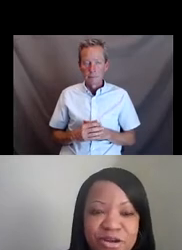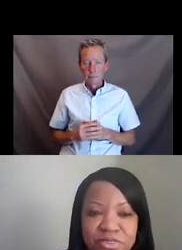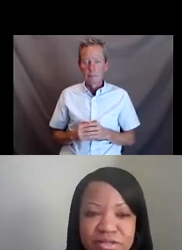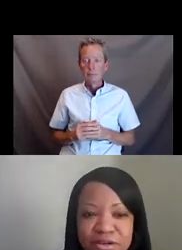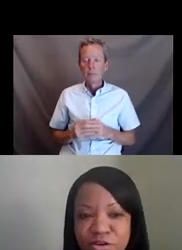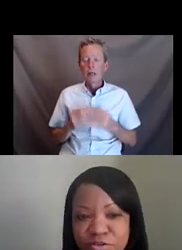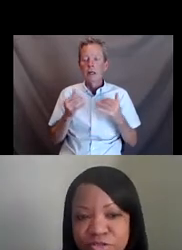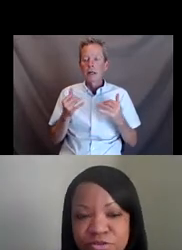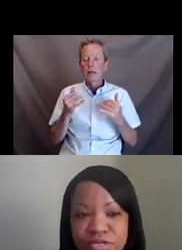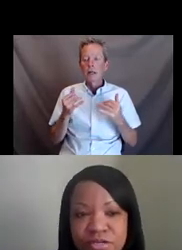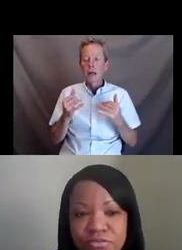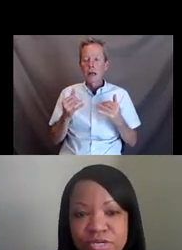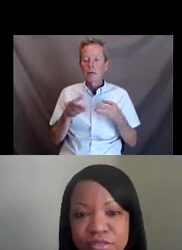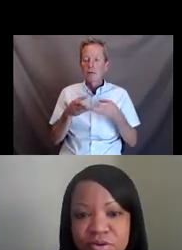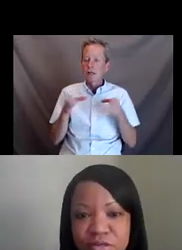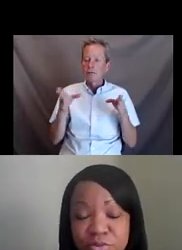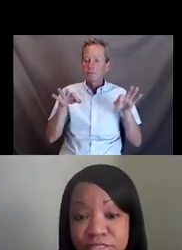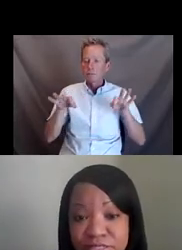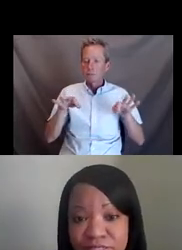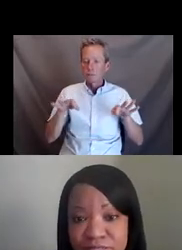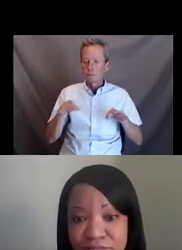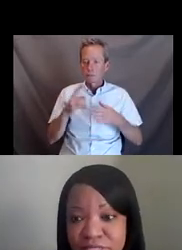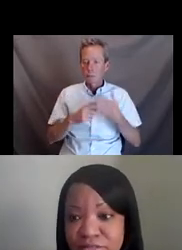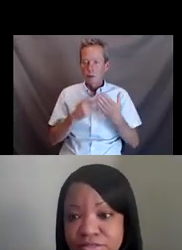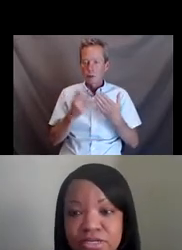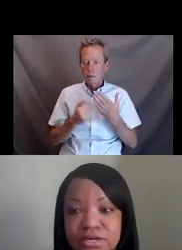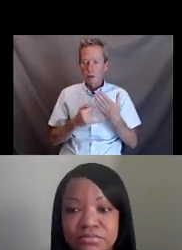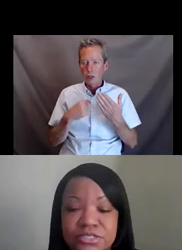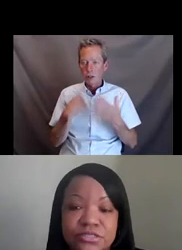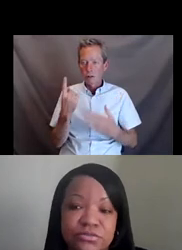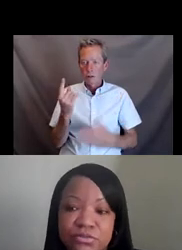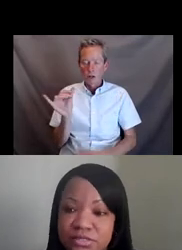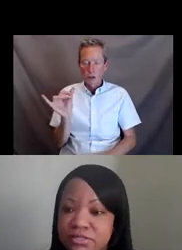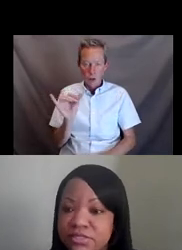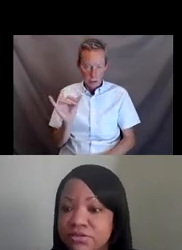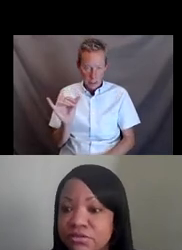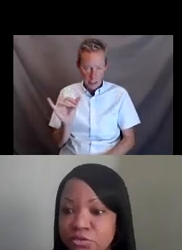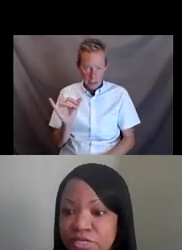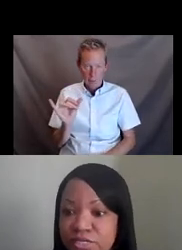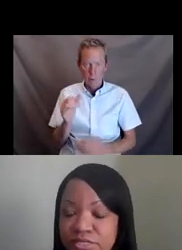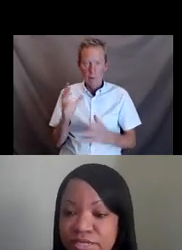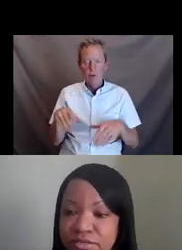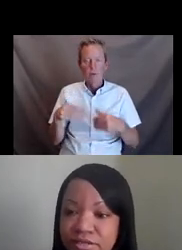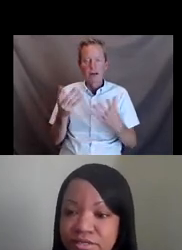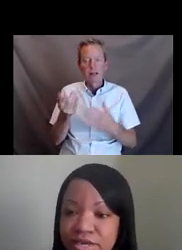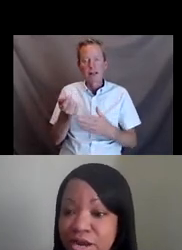So now with an overview of what the project is and what it looks to accomplish, we want to get you a little more